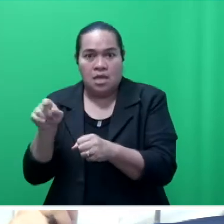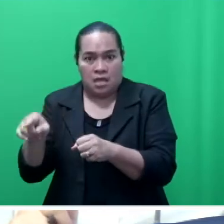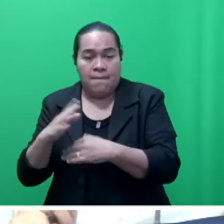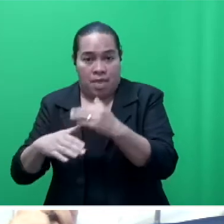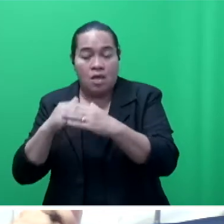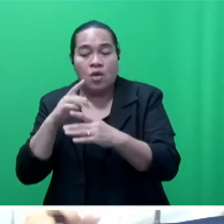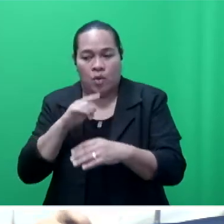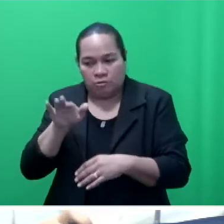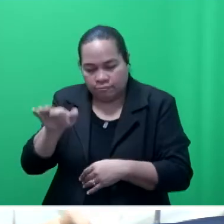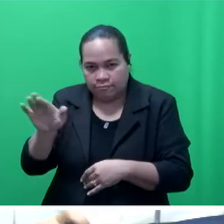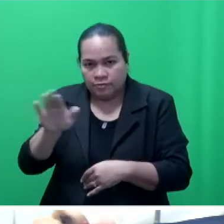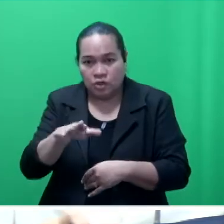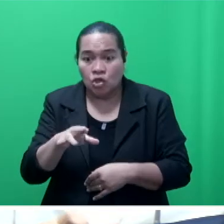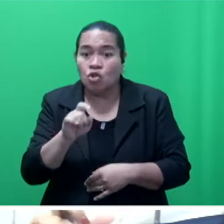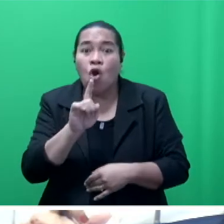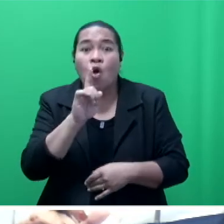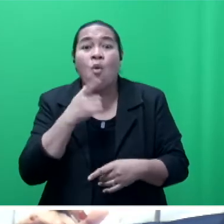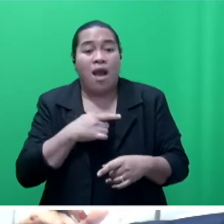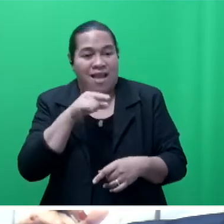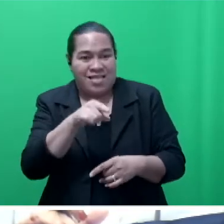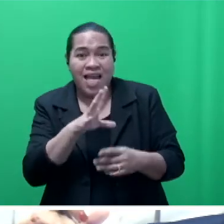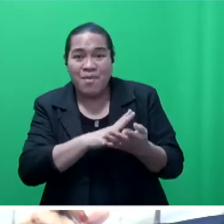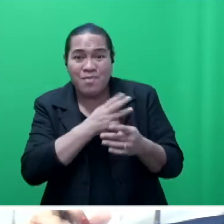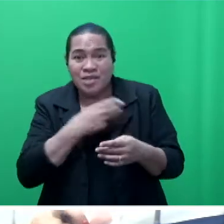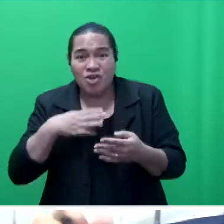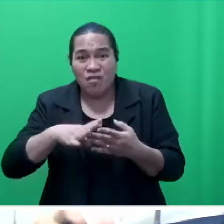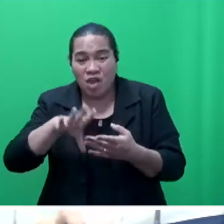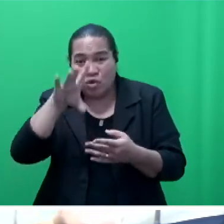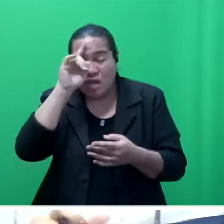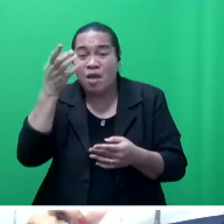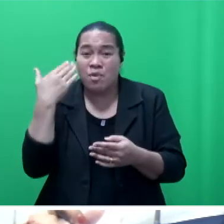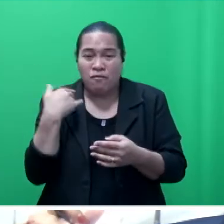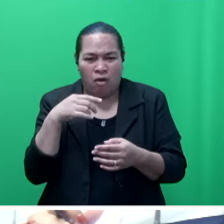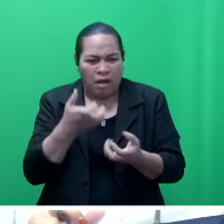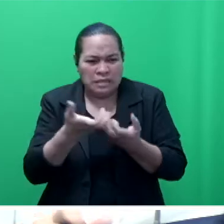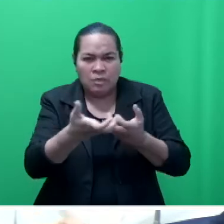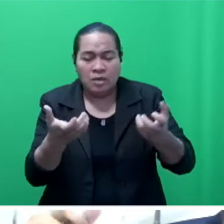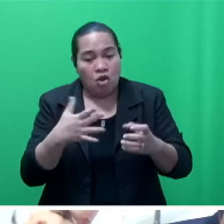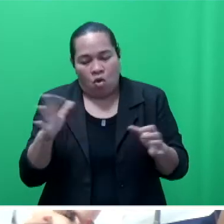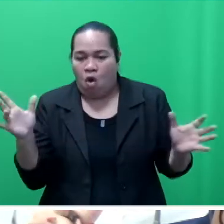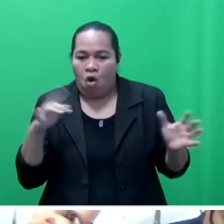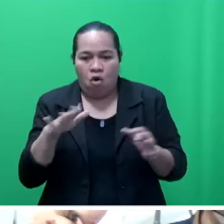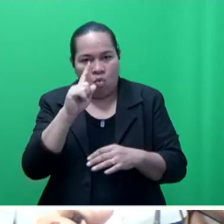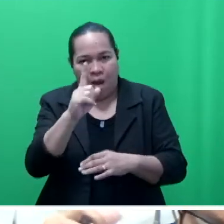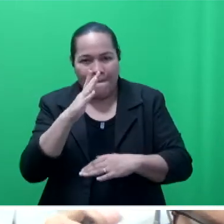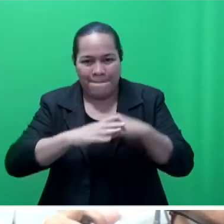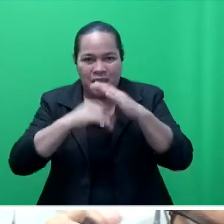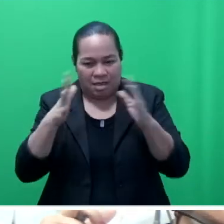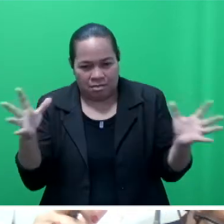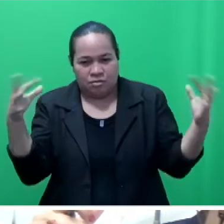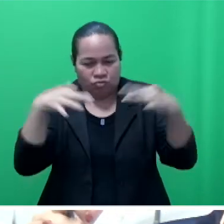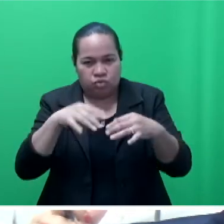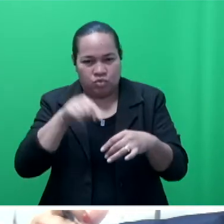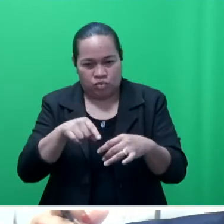we'll be putting education all in one building. Ministry of Women and Poverty Elevation all in one building. So all the people who need the access to those